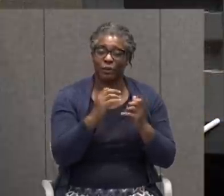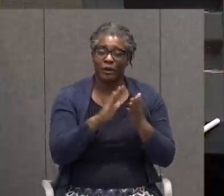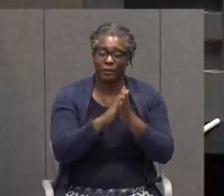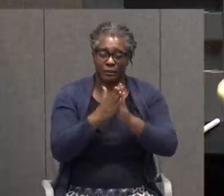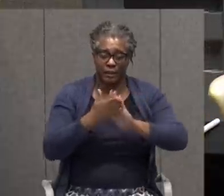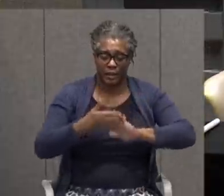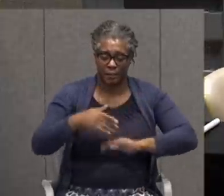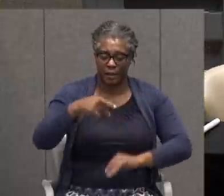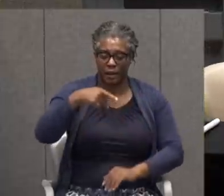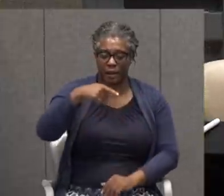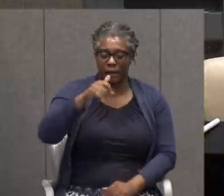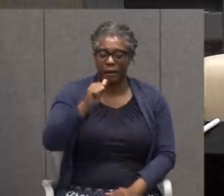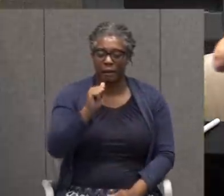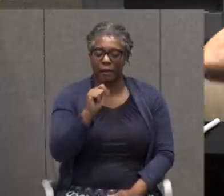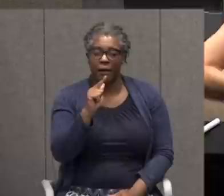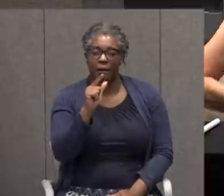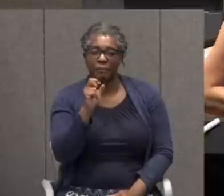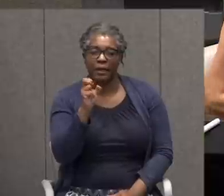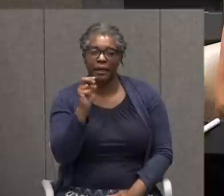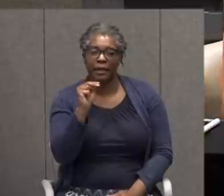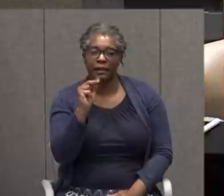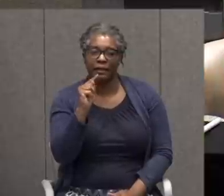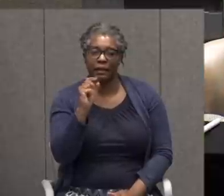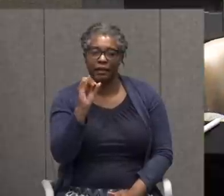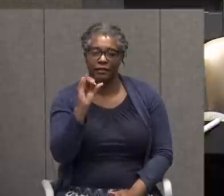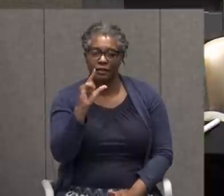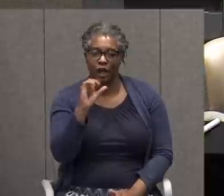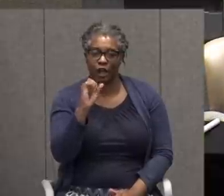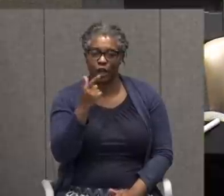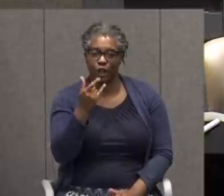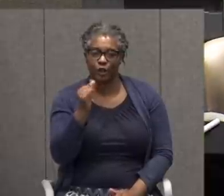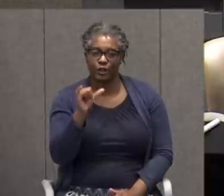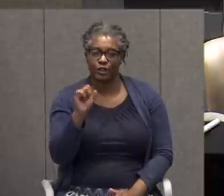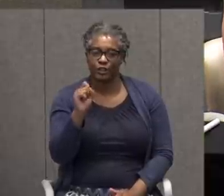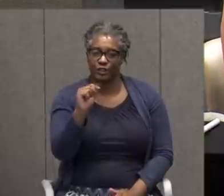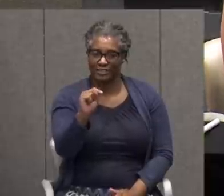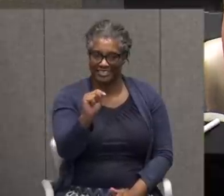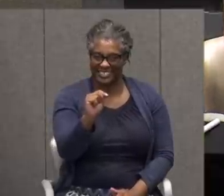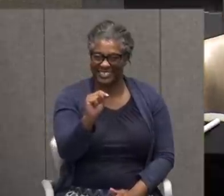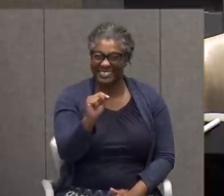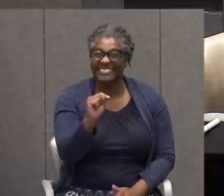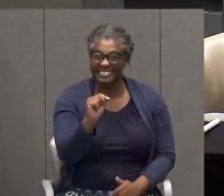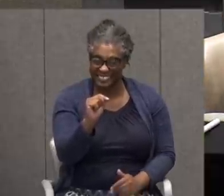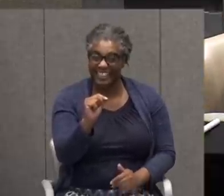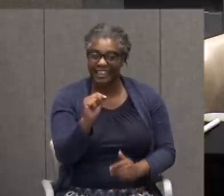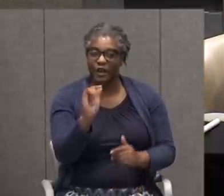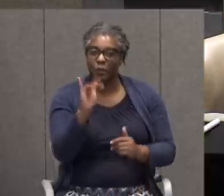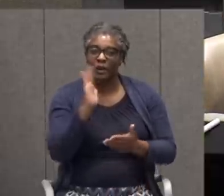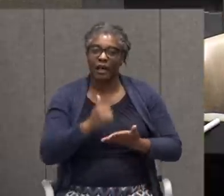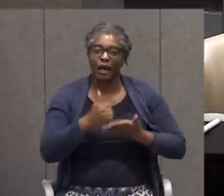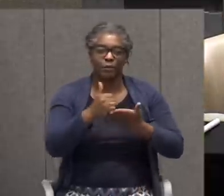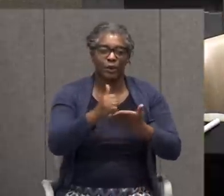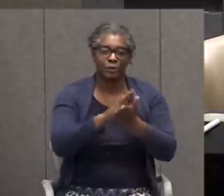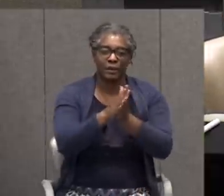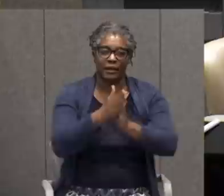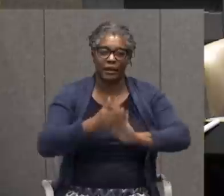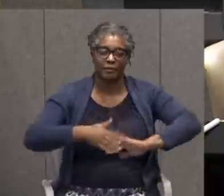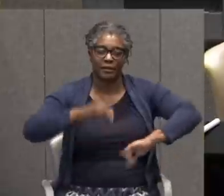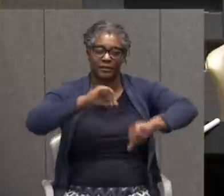today that are going to help you as you become that scientific person, right? As you're out in